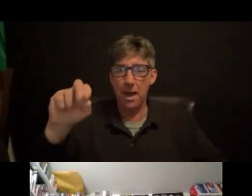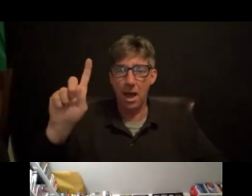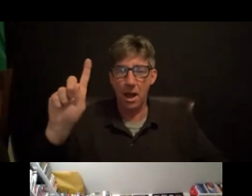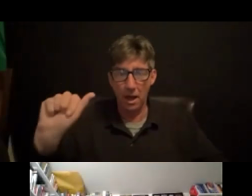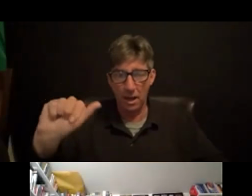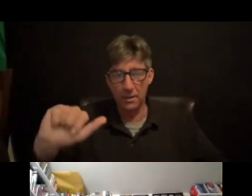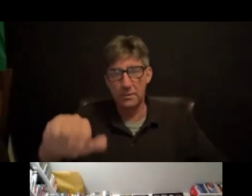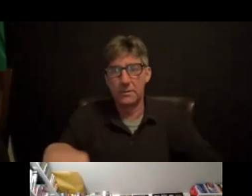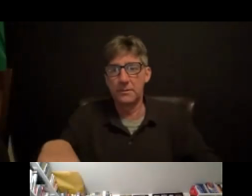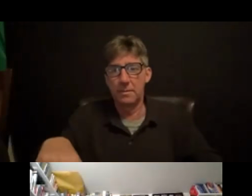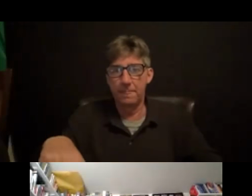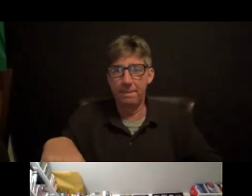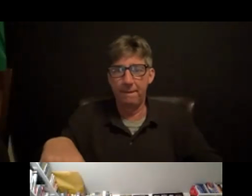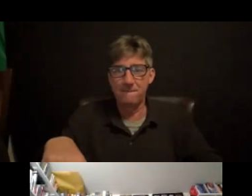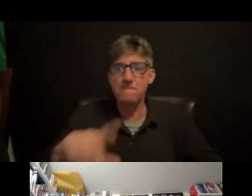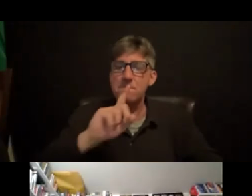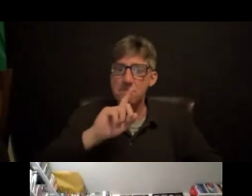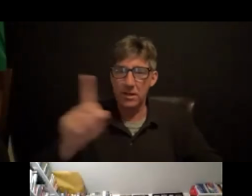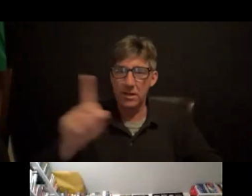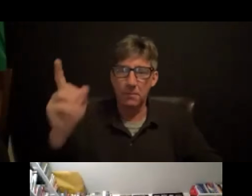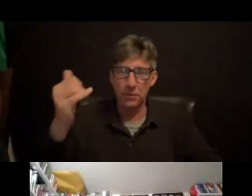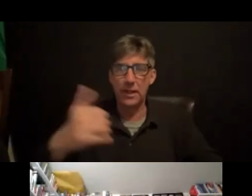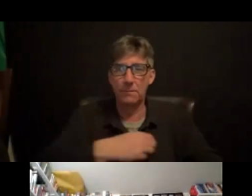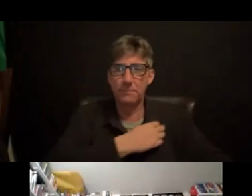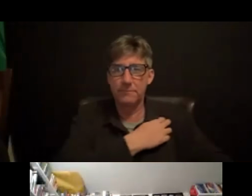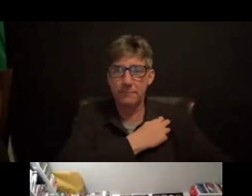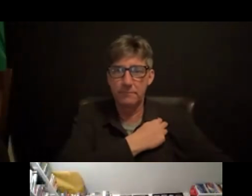Mr. Espada, I'm asking to unmute you now.